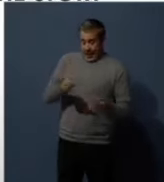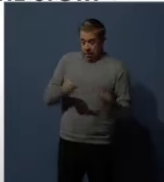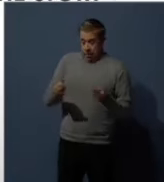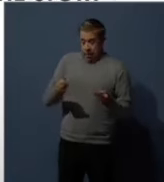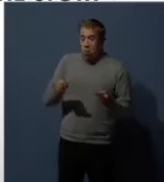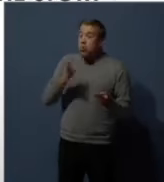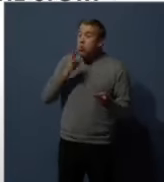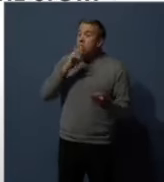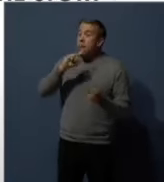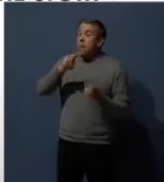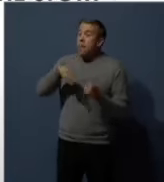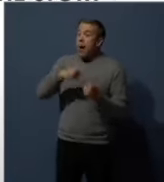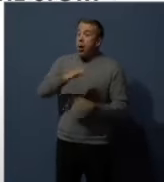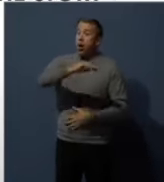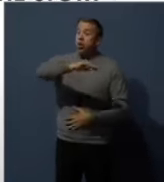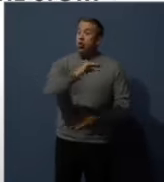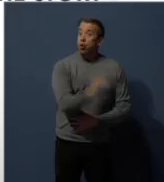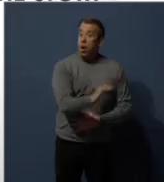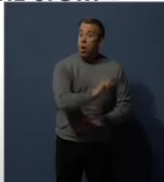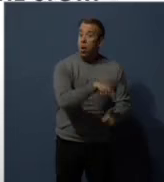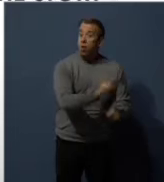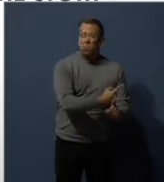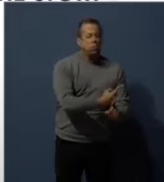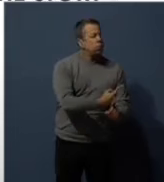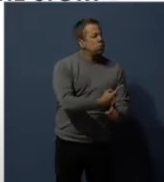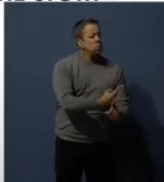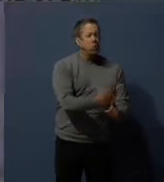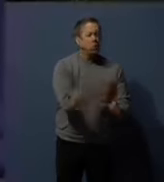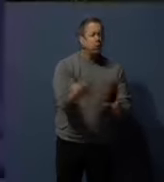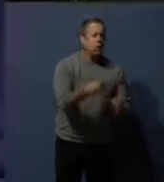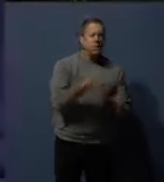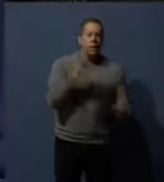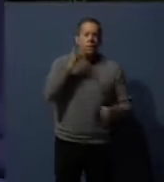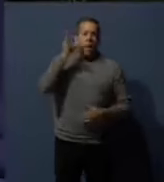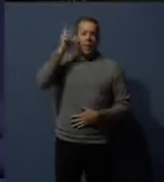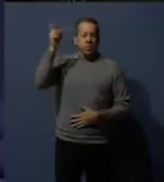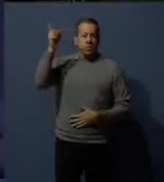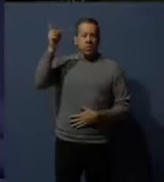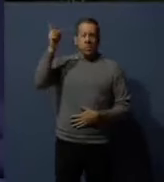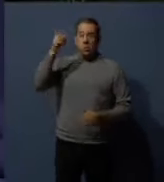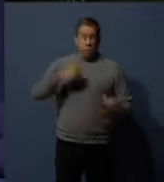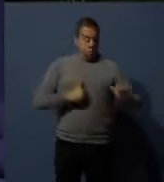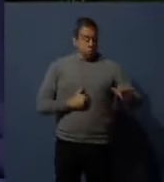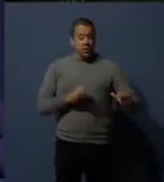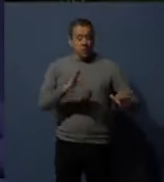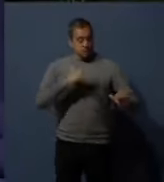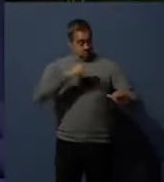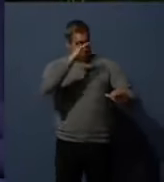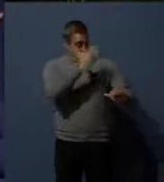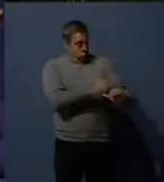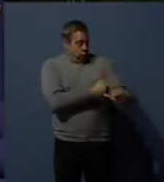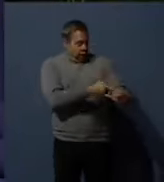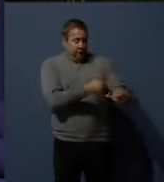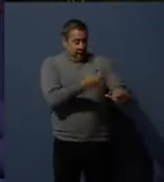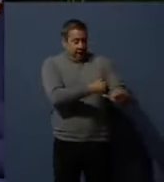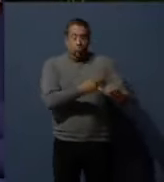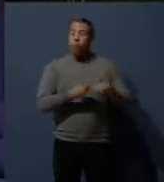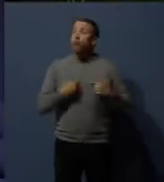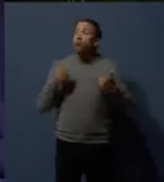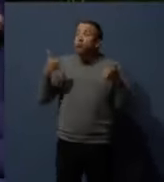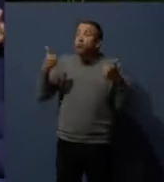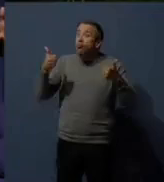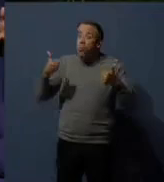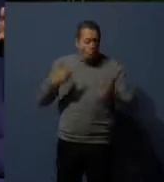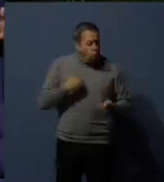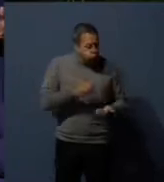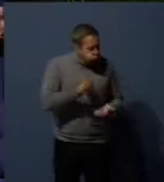child, it's telling the story of the parent. Because the child is just the child. My son, he's great, you know, and